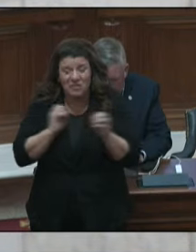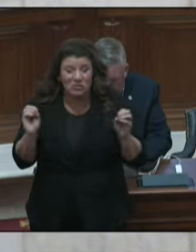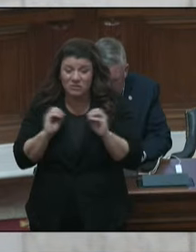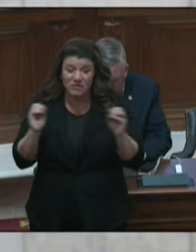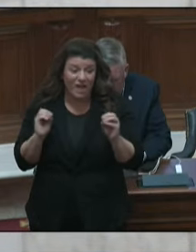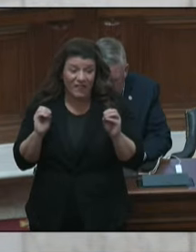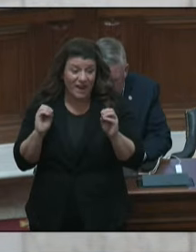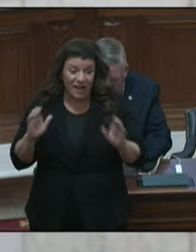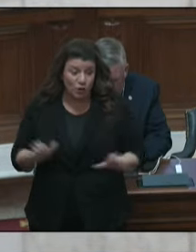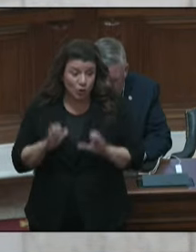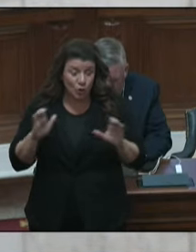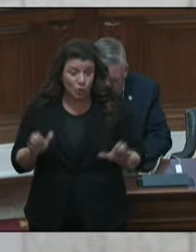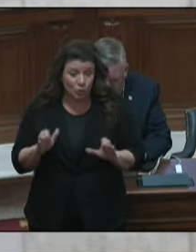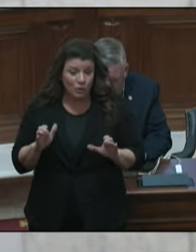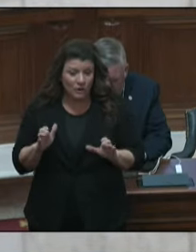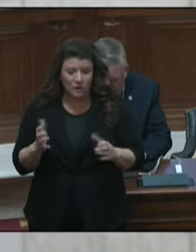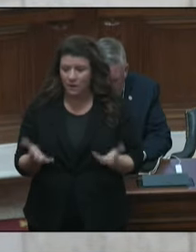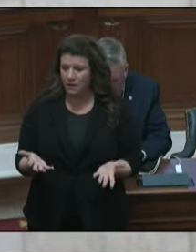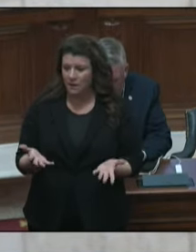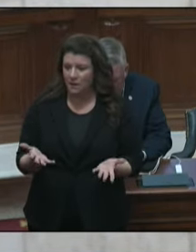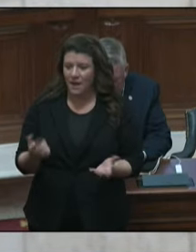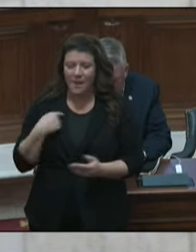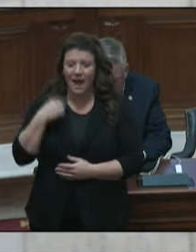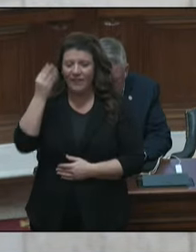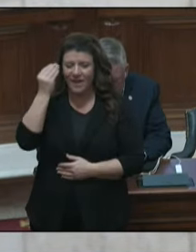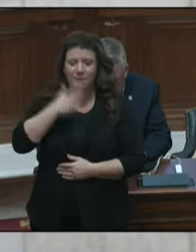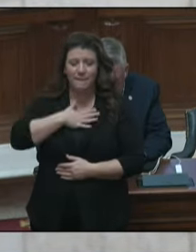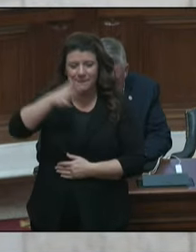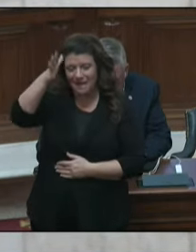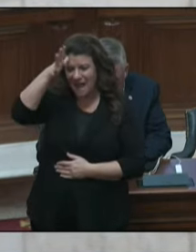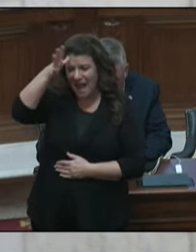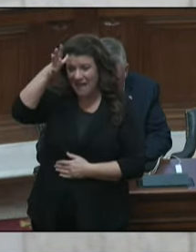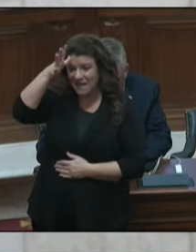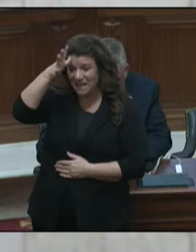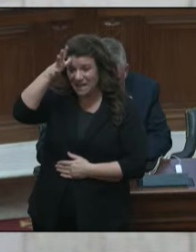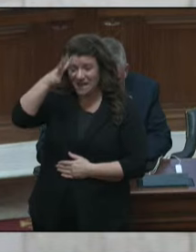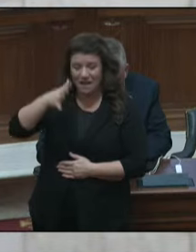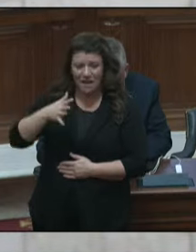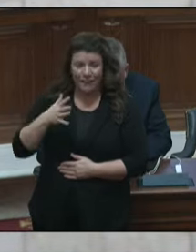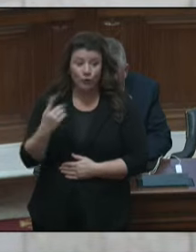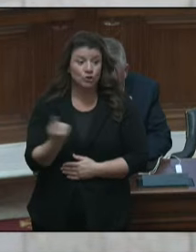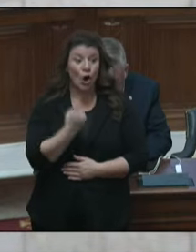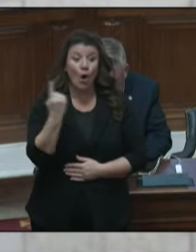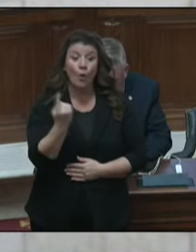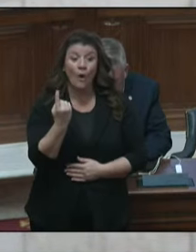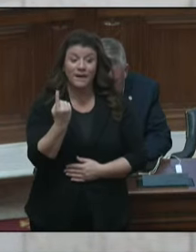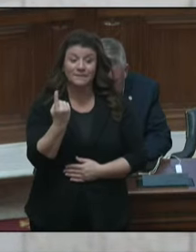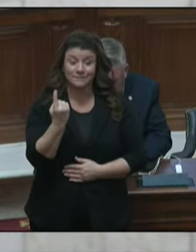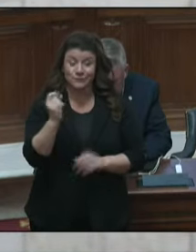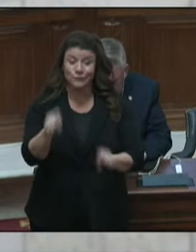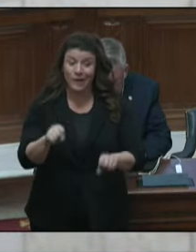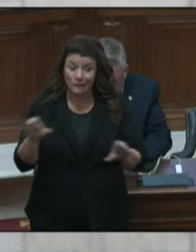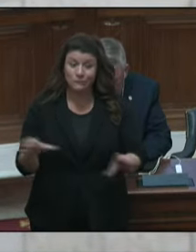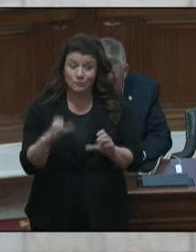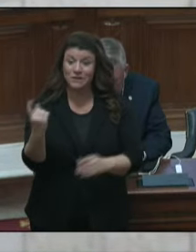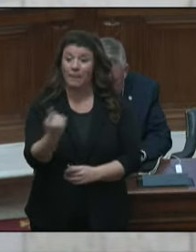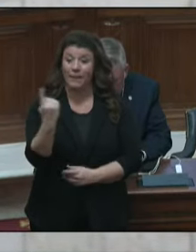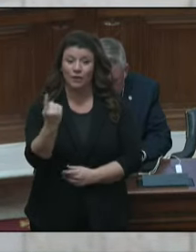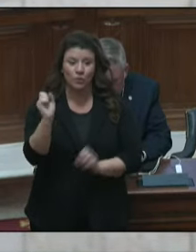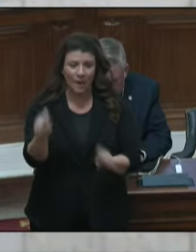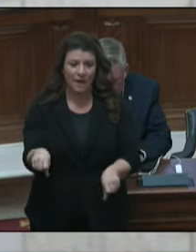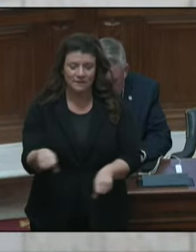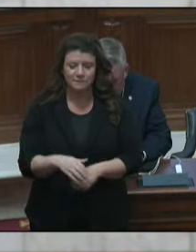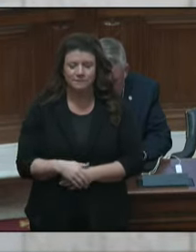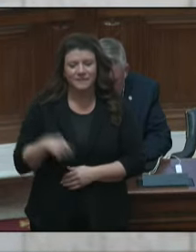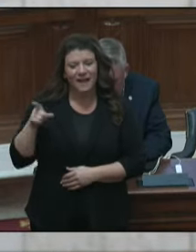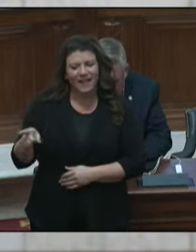do, then I think about Dad. Absolutely, there's always something you can do. And this will